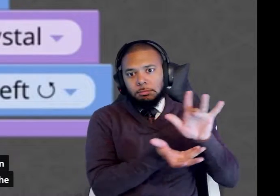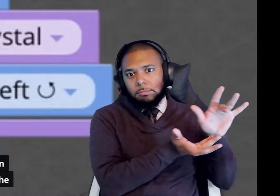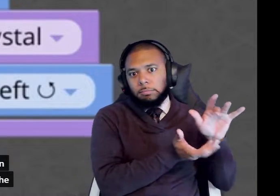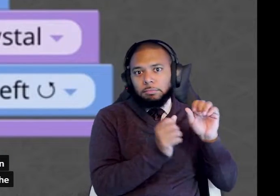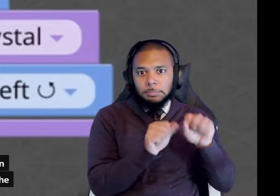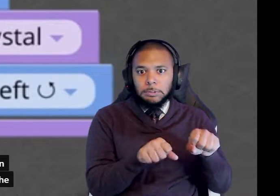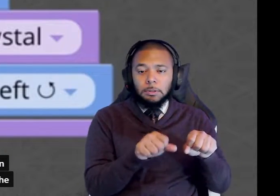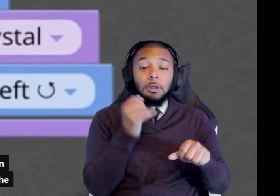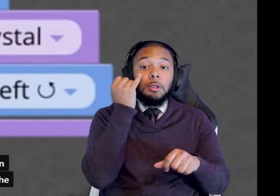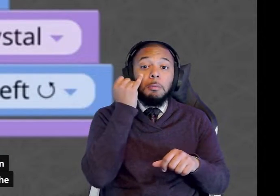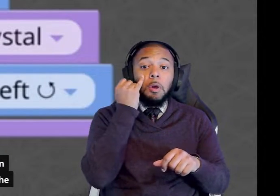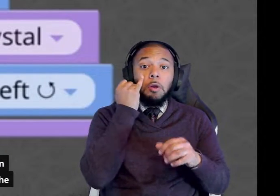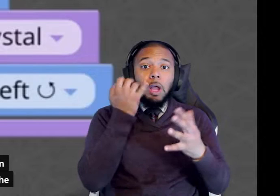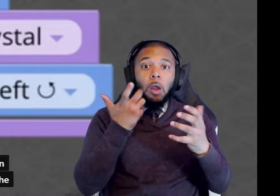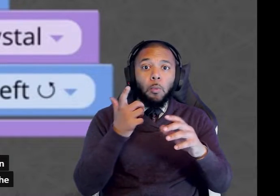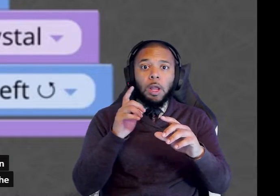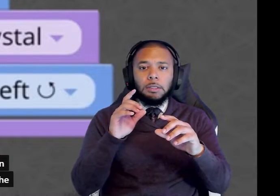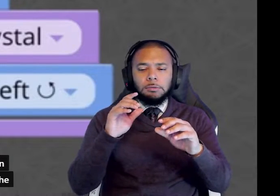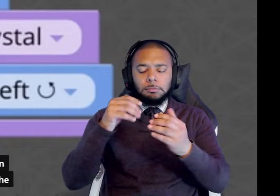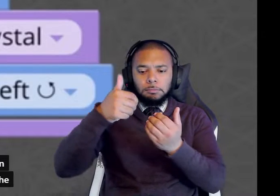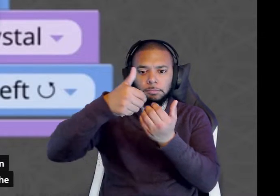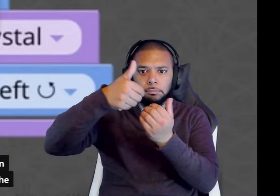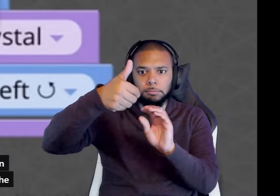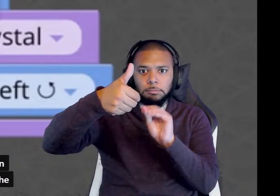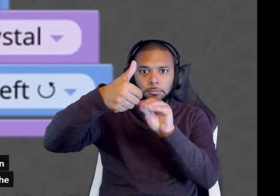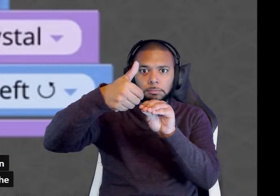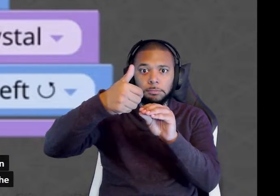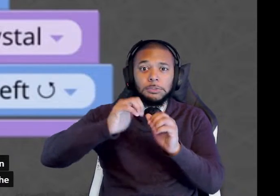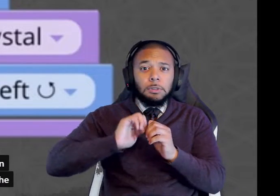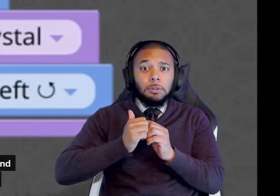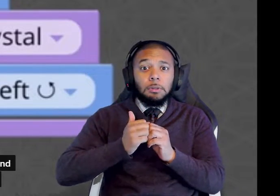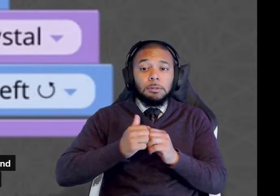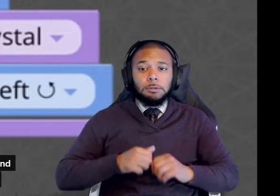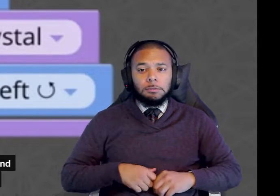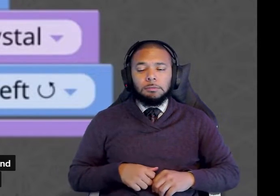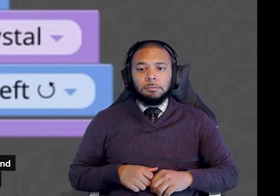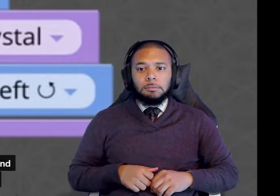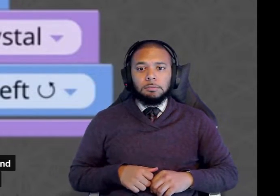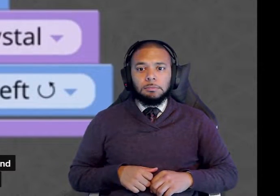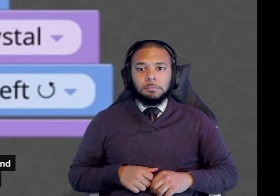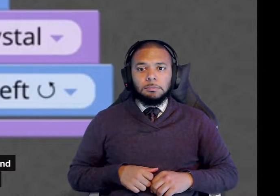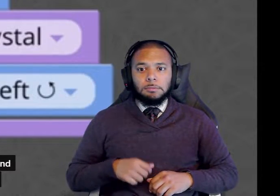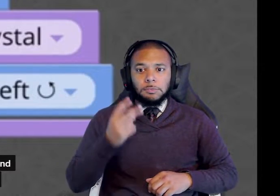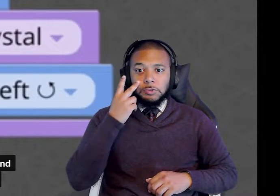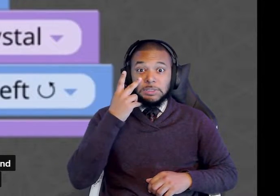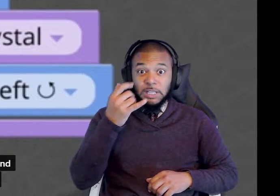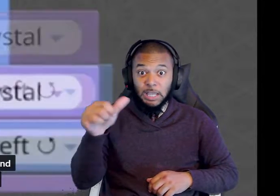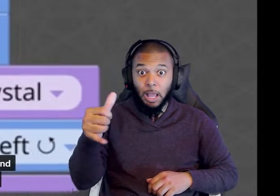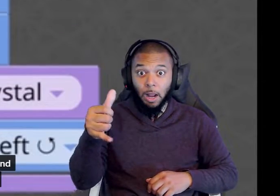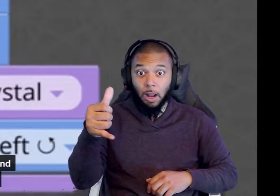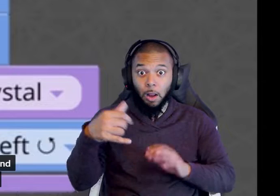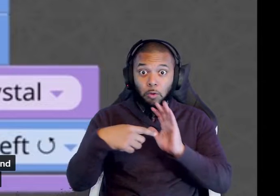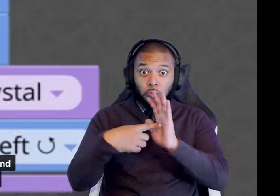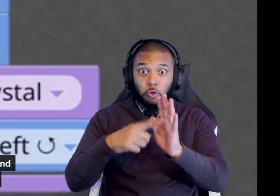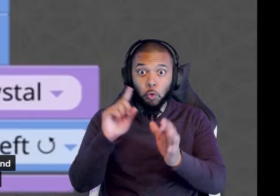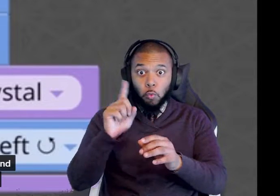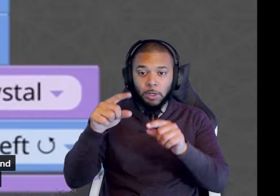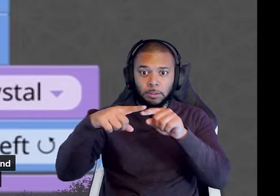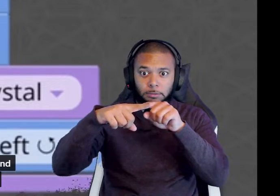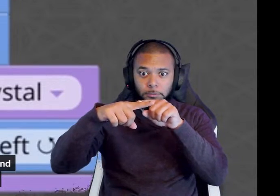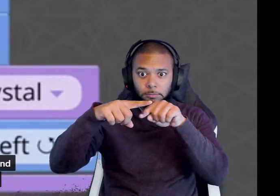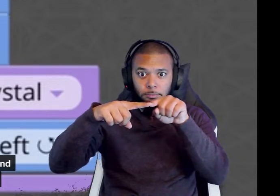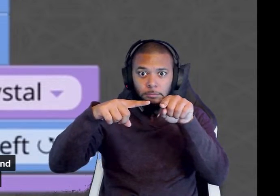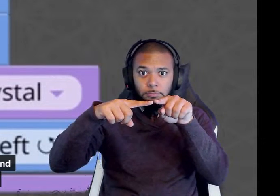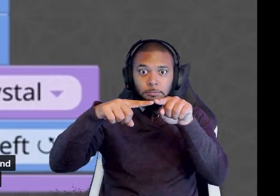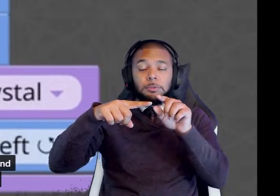to stick a block in right here. Notice as I move it over, the yellow indicates where it'll snap in, and we can snap it